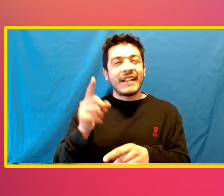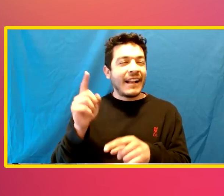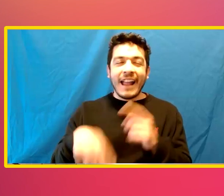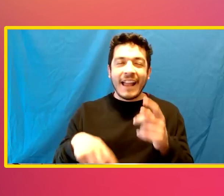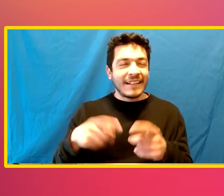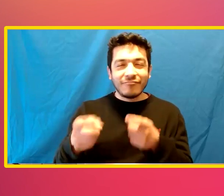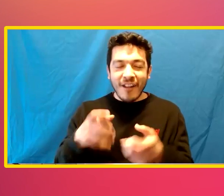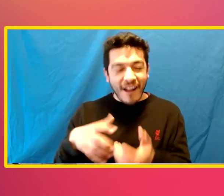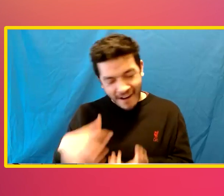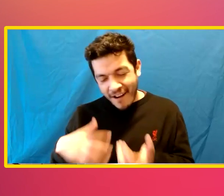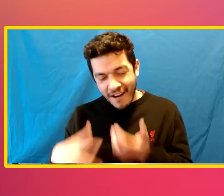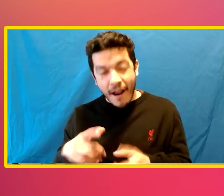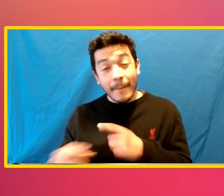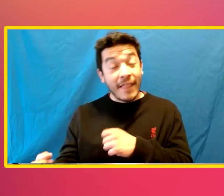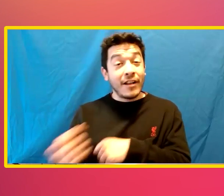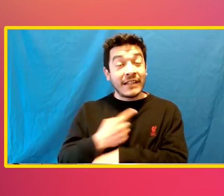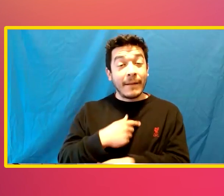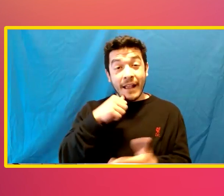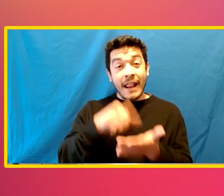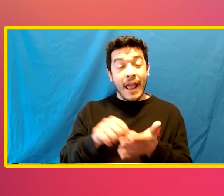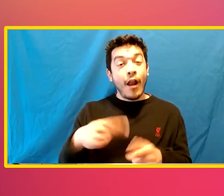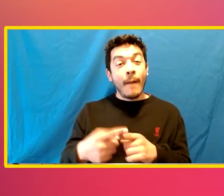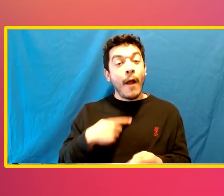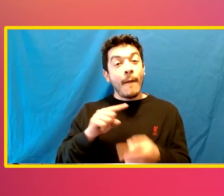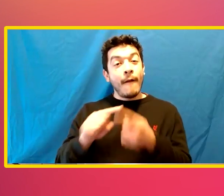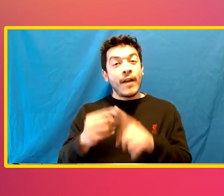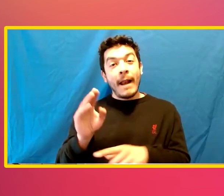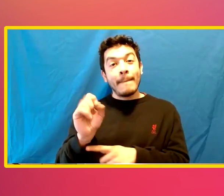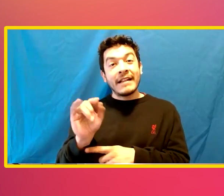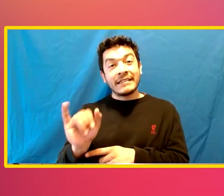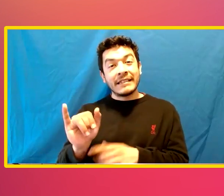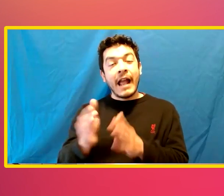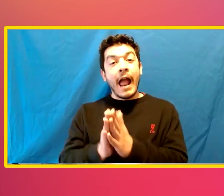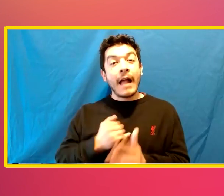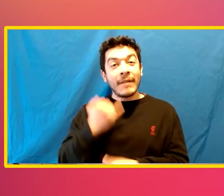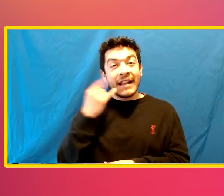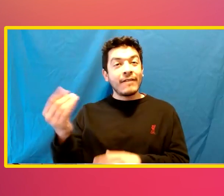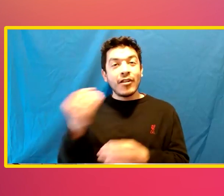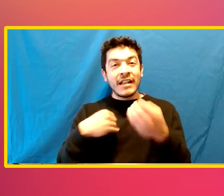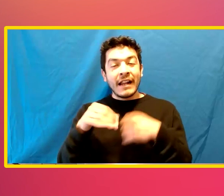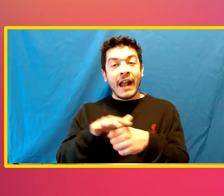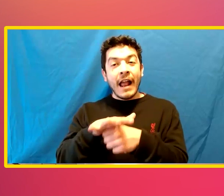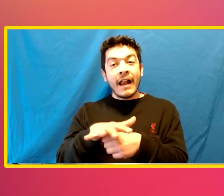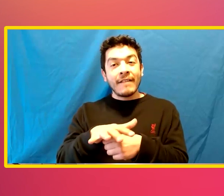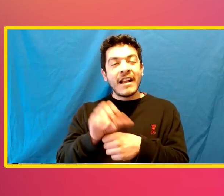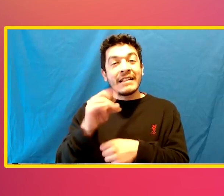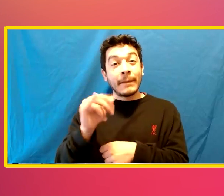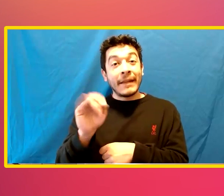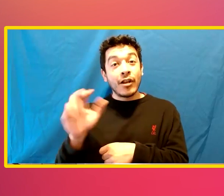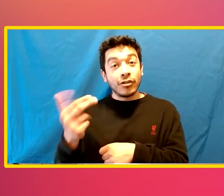right? But they're sending me these letters about my friend Betsy, asking me if she's eating enough